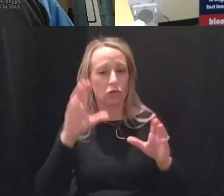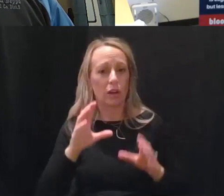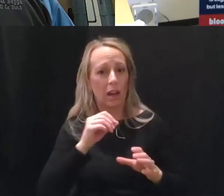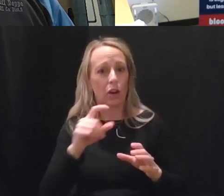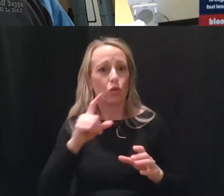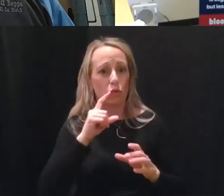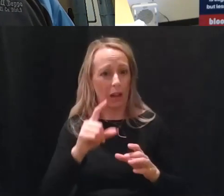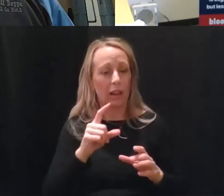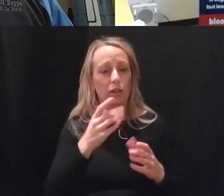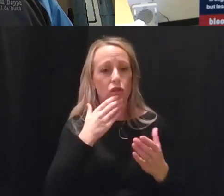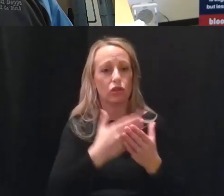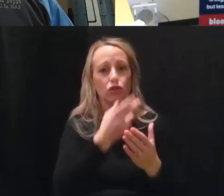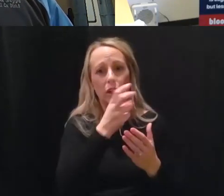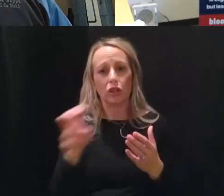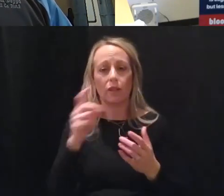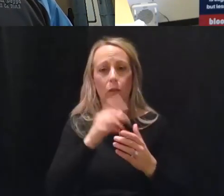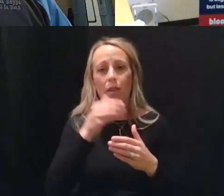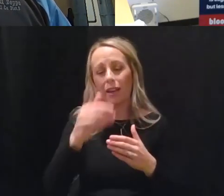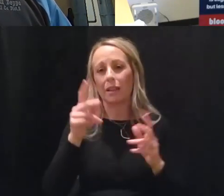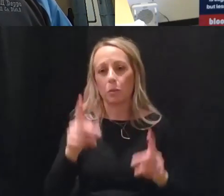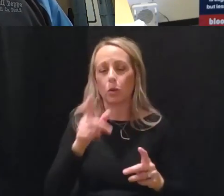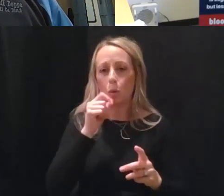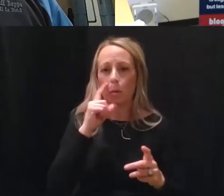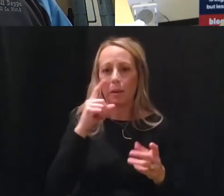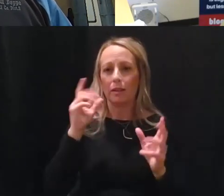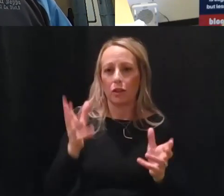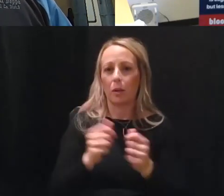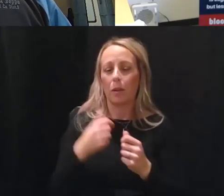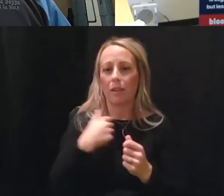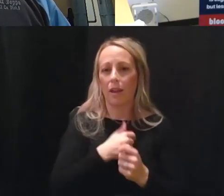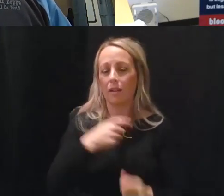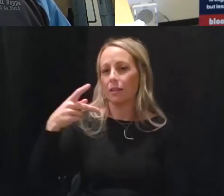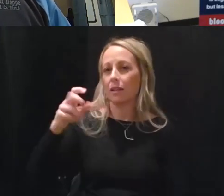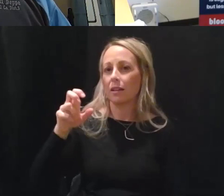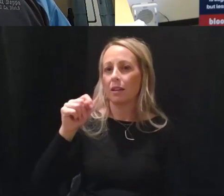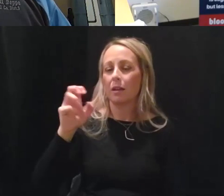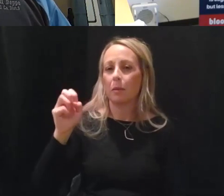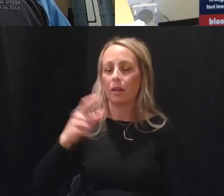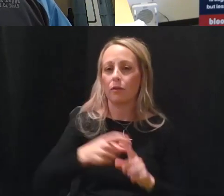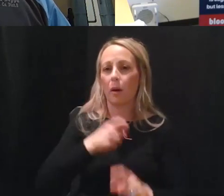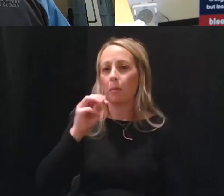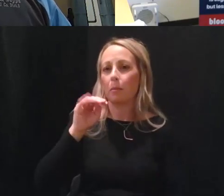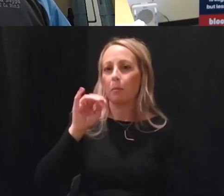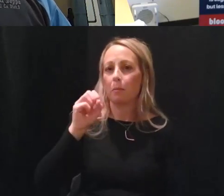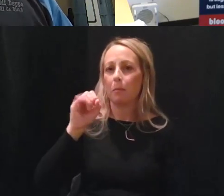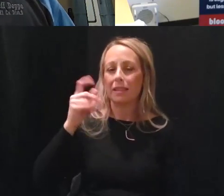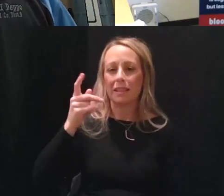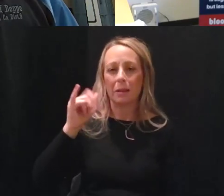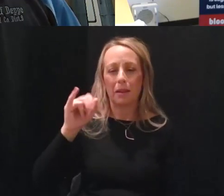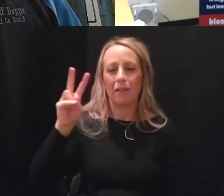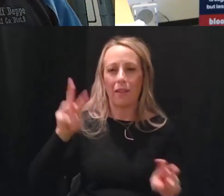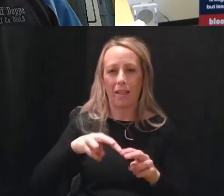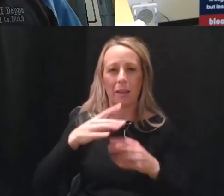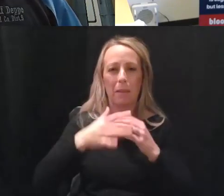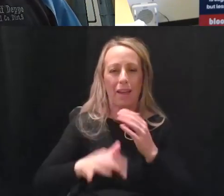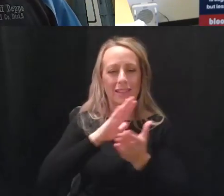the next person that we have on the call here. So next I'm going to bring Pete Lux in from the Mississippi Valley Regional Blood Center, and that's exactly what he's going to